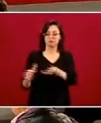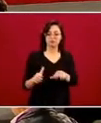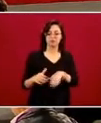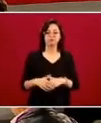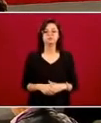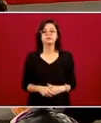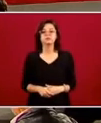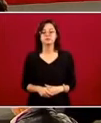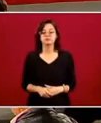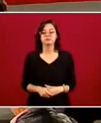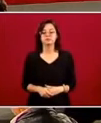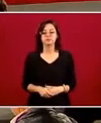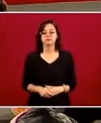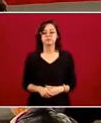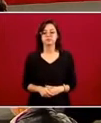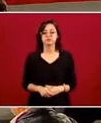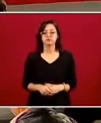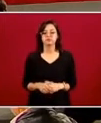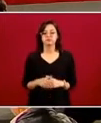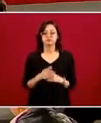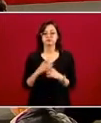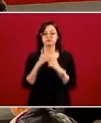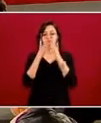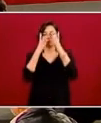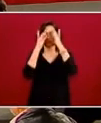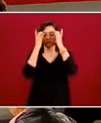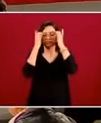prepared for this conference? Yes.